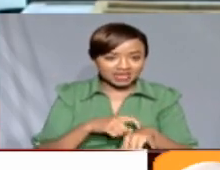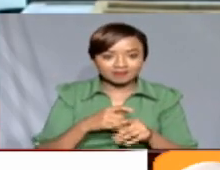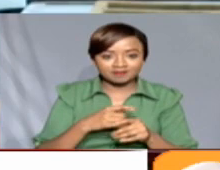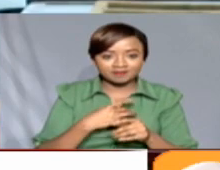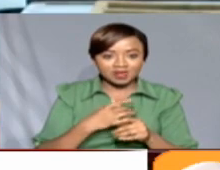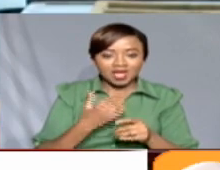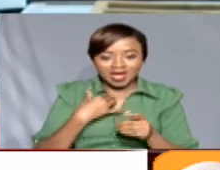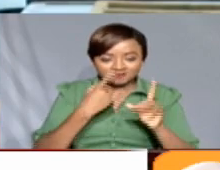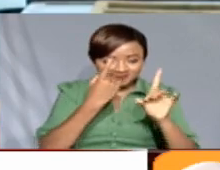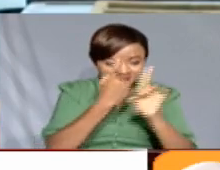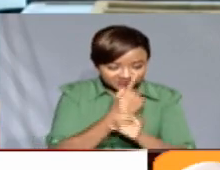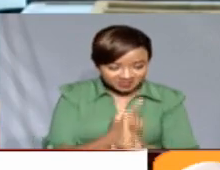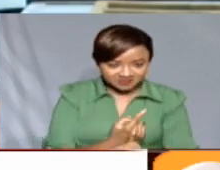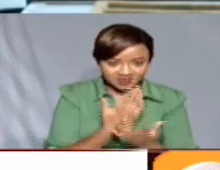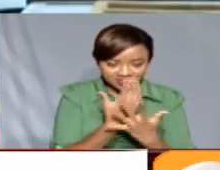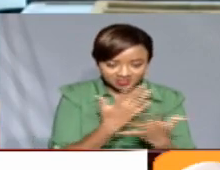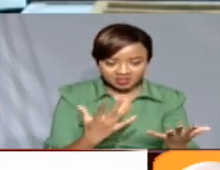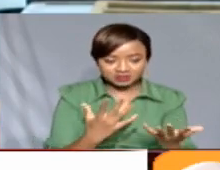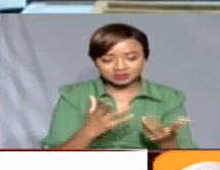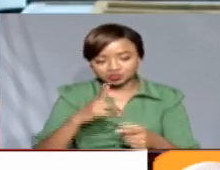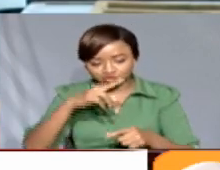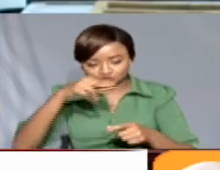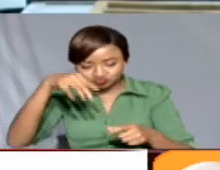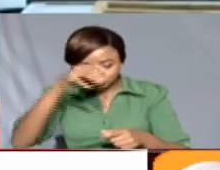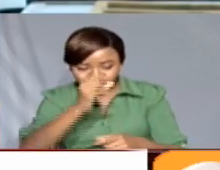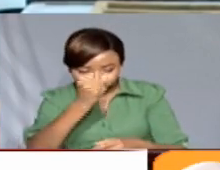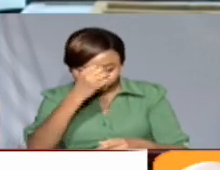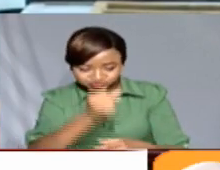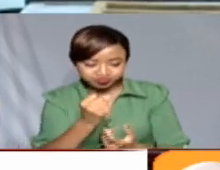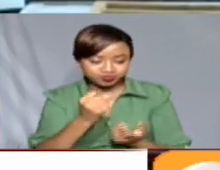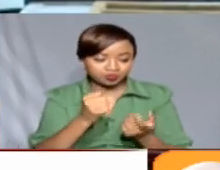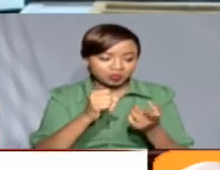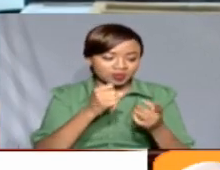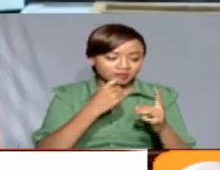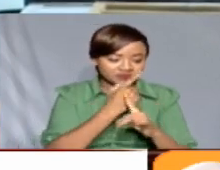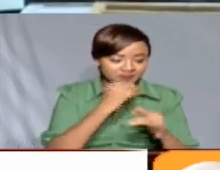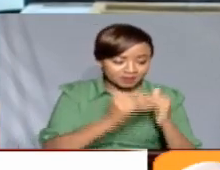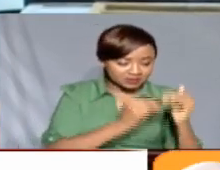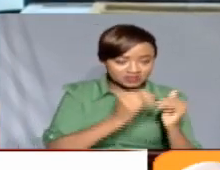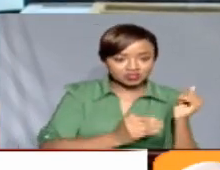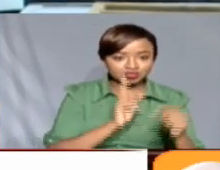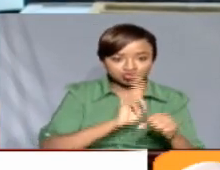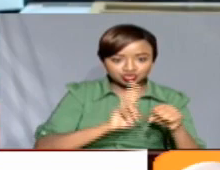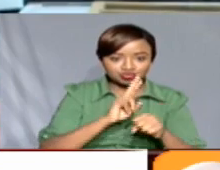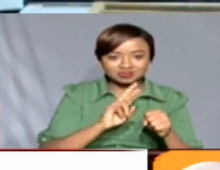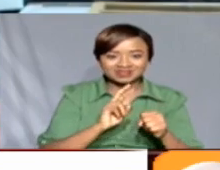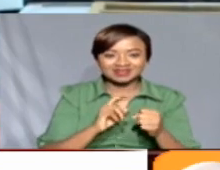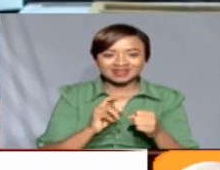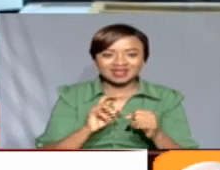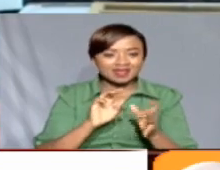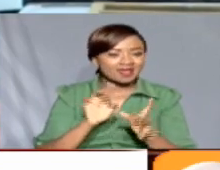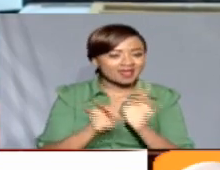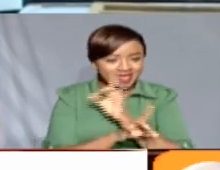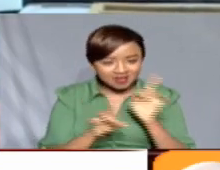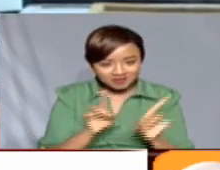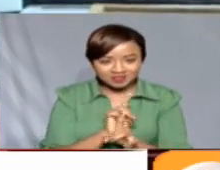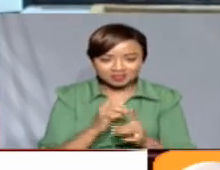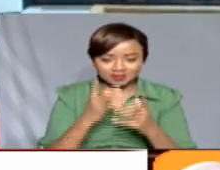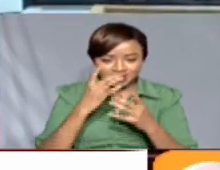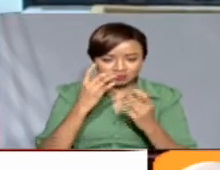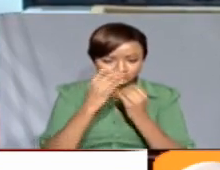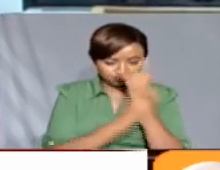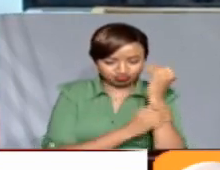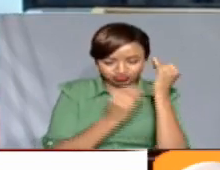have the reagents, which goes on the machine. Right. You have the consumables, you know, the materials that you collect the swab with, all the personal protective equipment